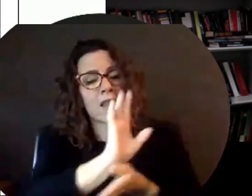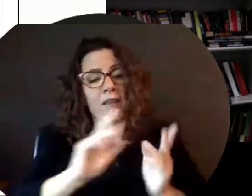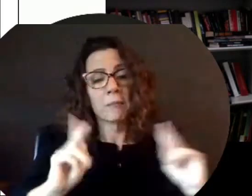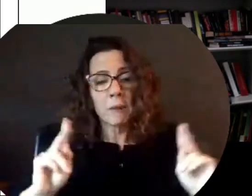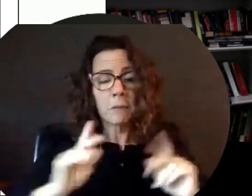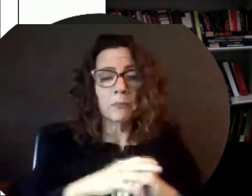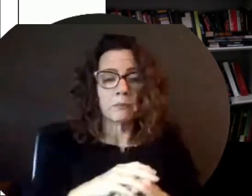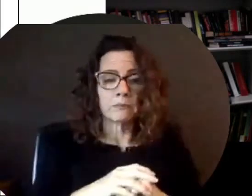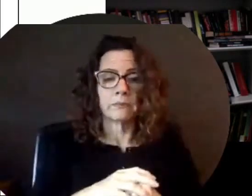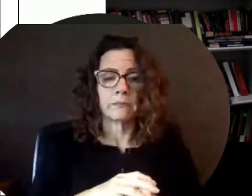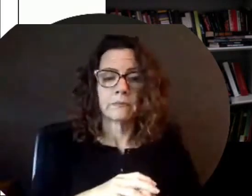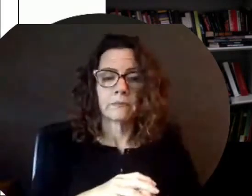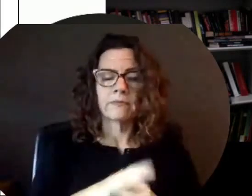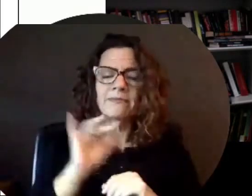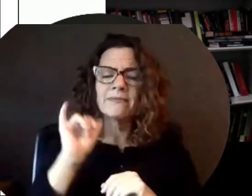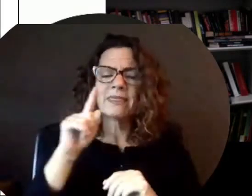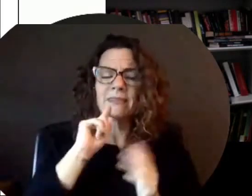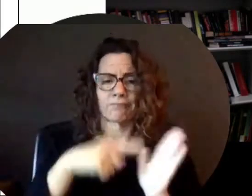of violent